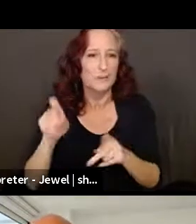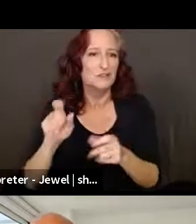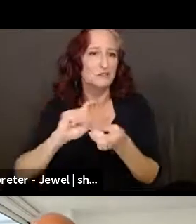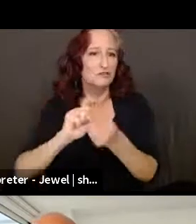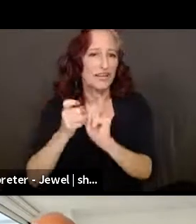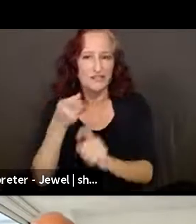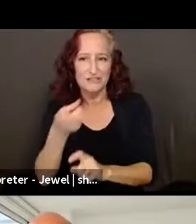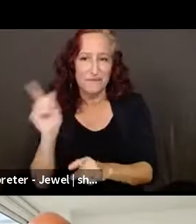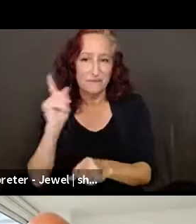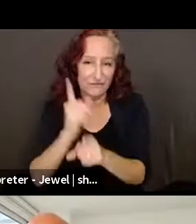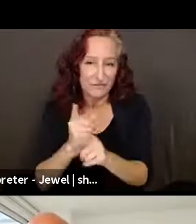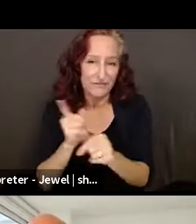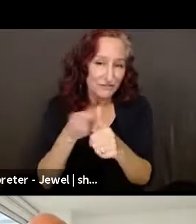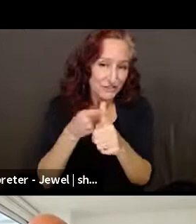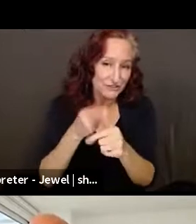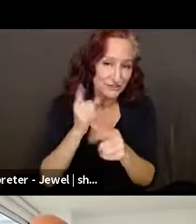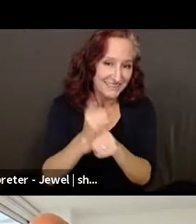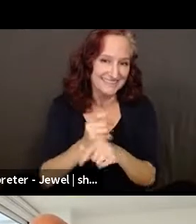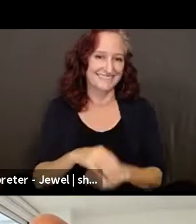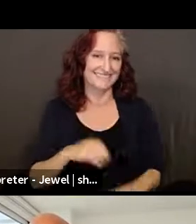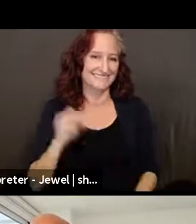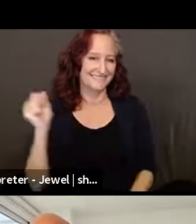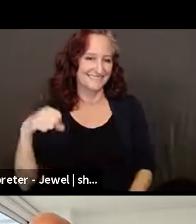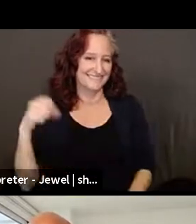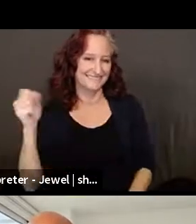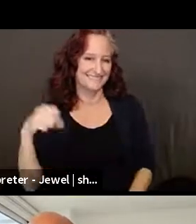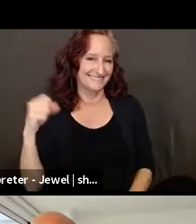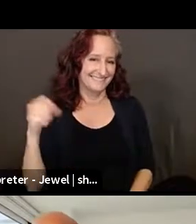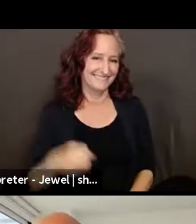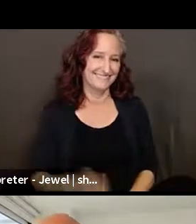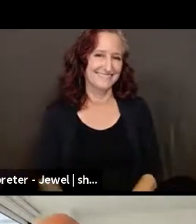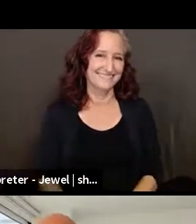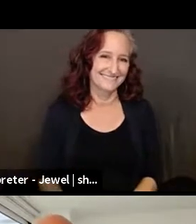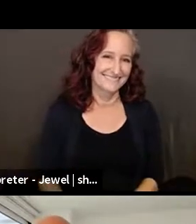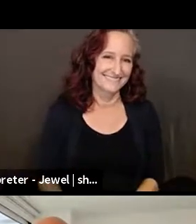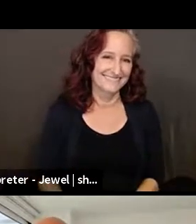that happen, right? Mm-hmm. So good. Yeah.